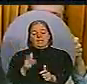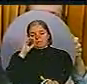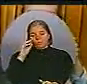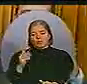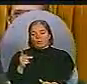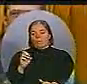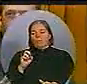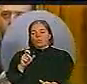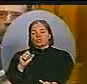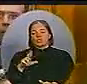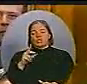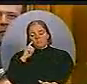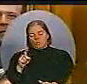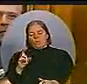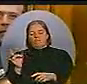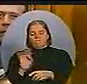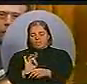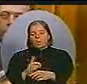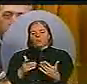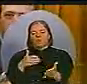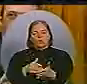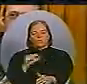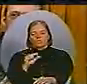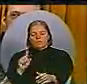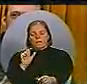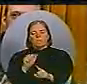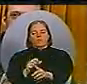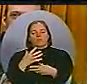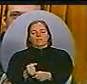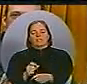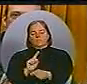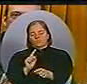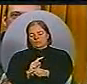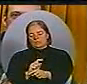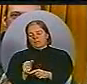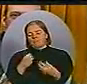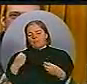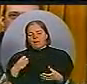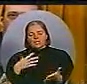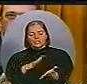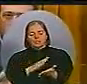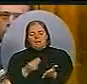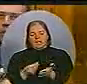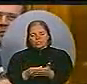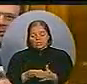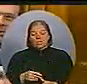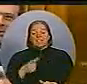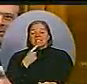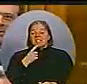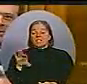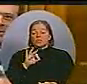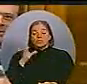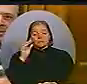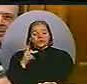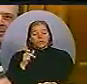fraud, fraud against government, breach of trust, money laundering. Mr. Porter was personally chosen by this Prime Minister to be